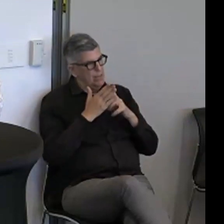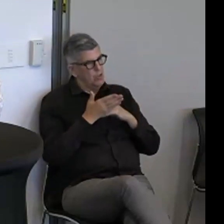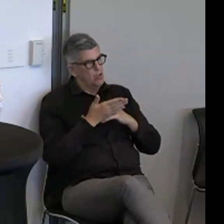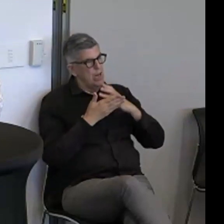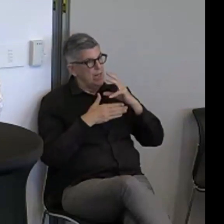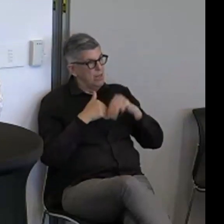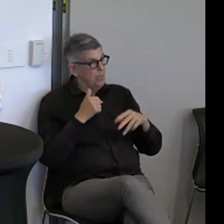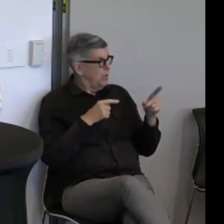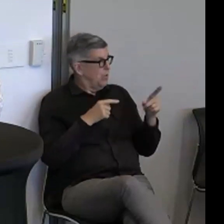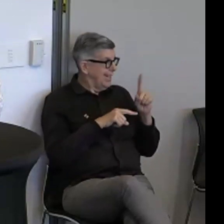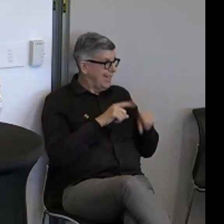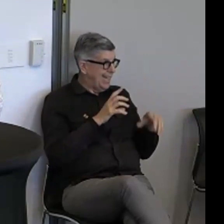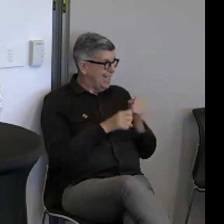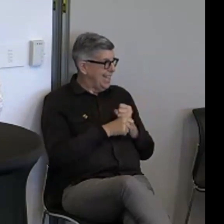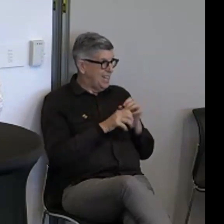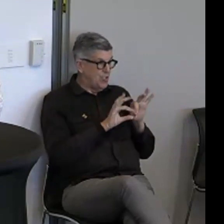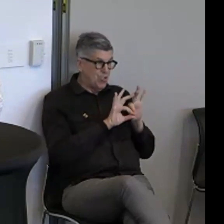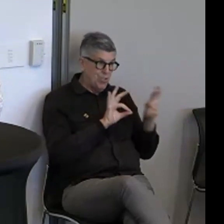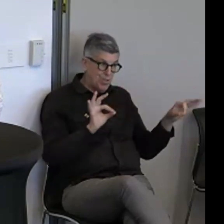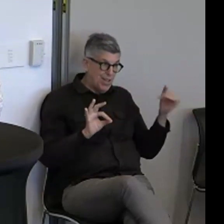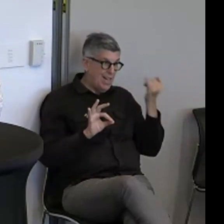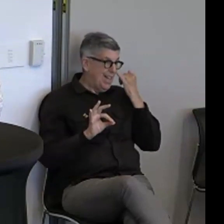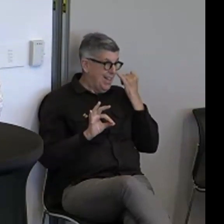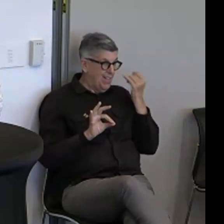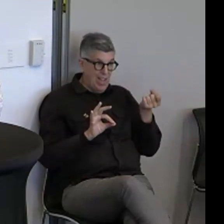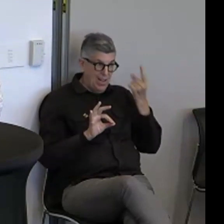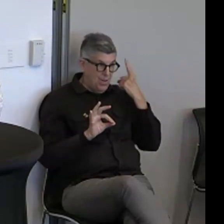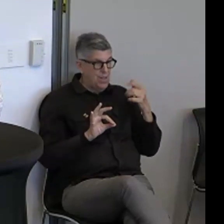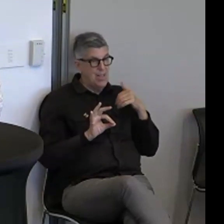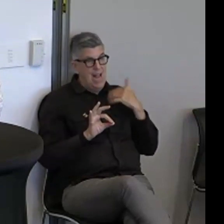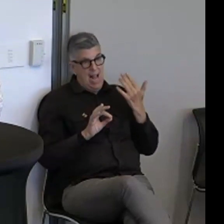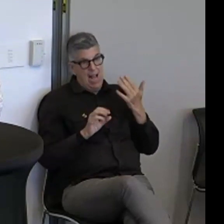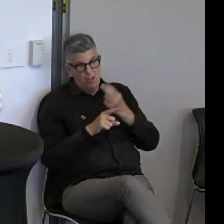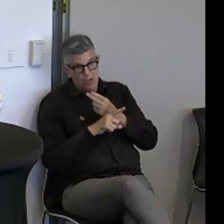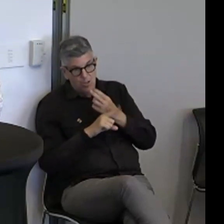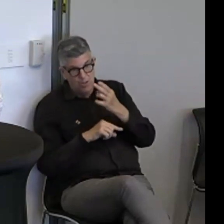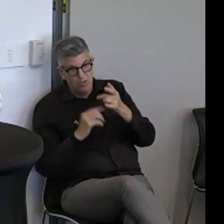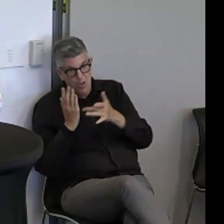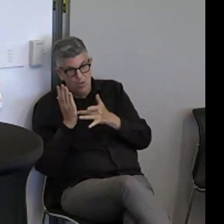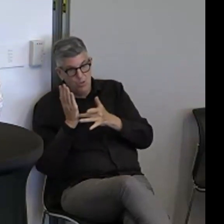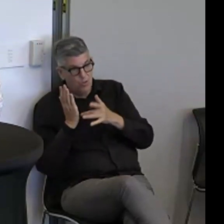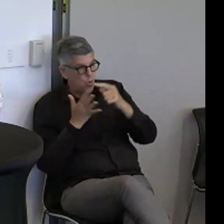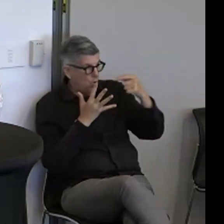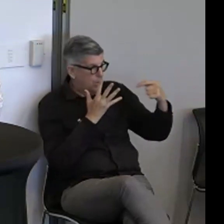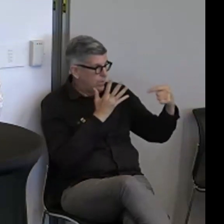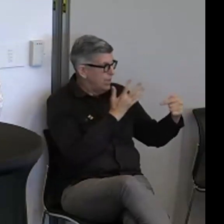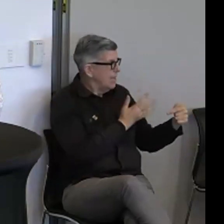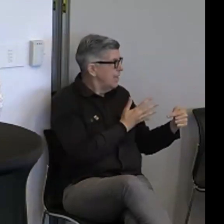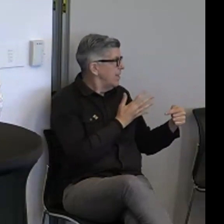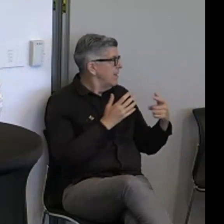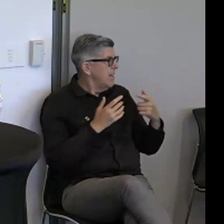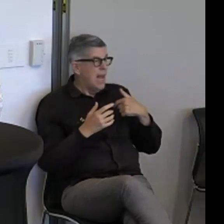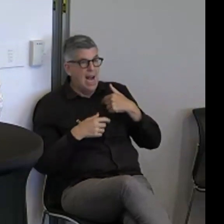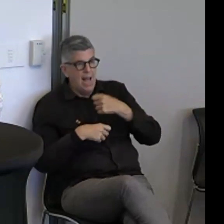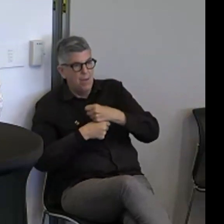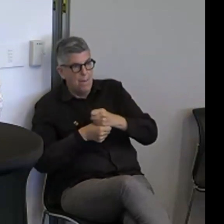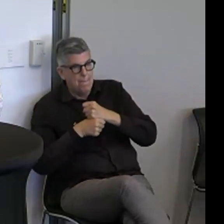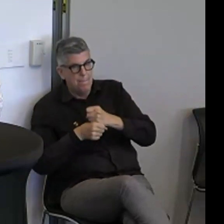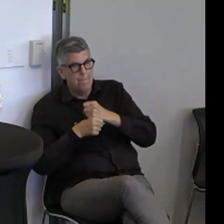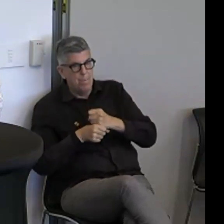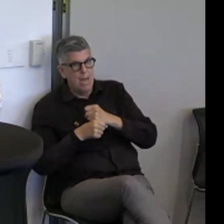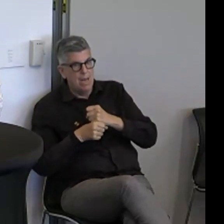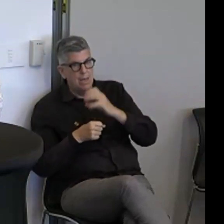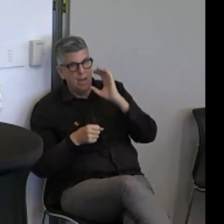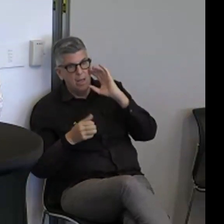a degree without knowing how those tools and, you know, make tactile graphics not